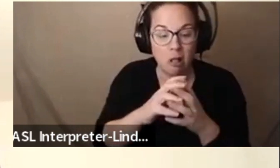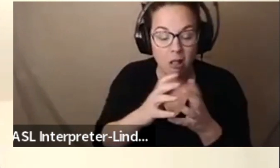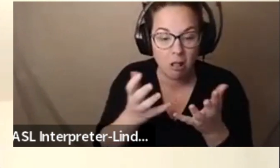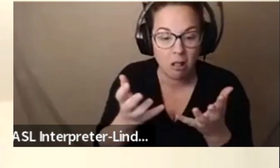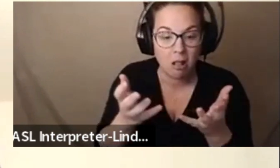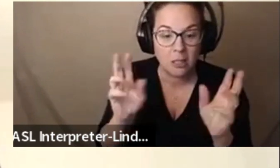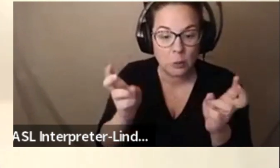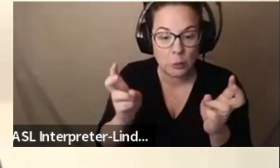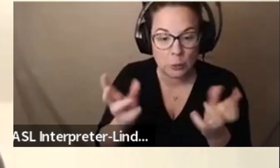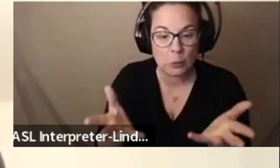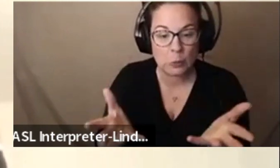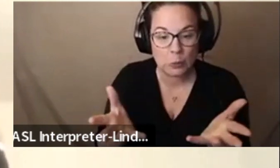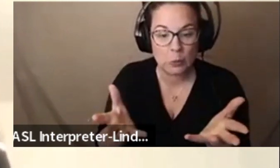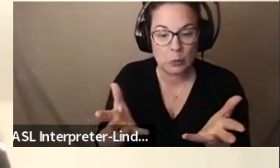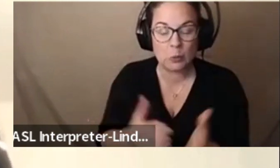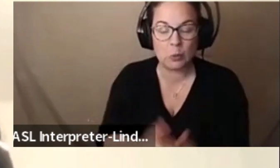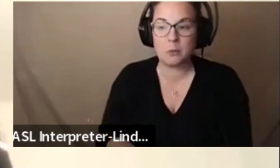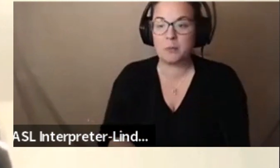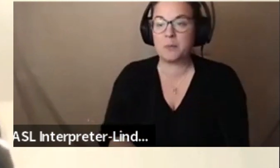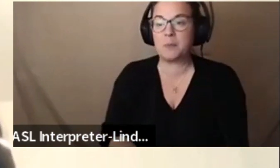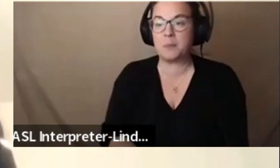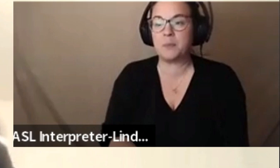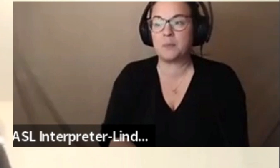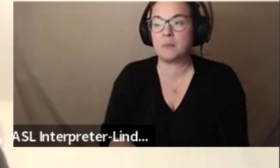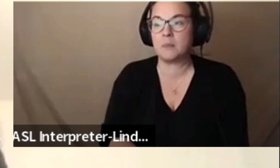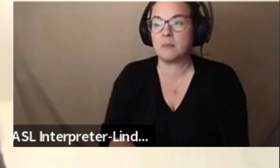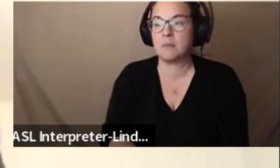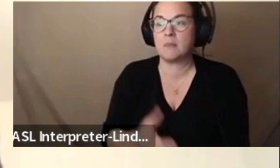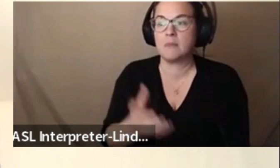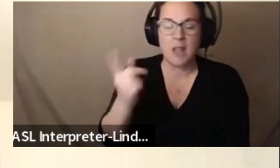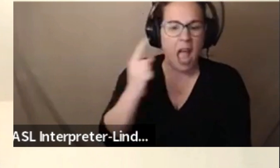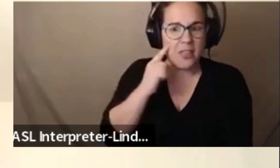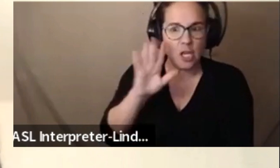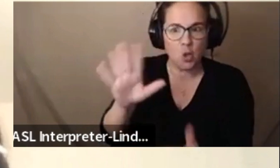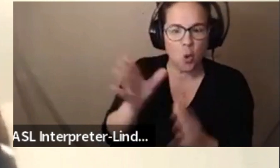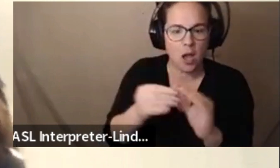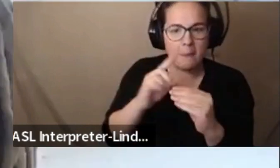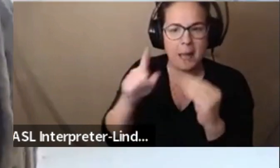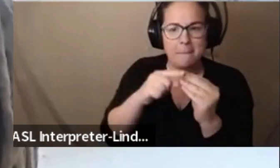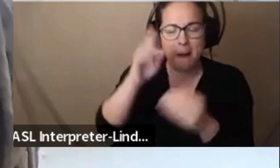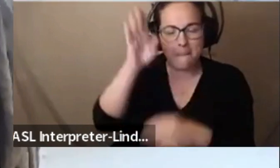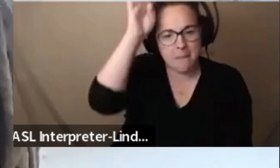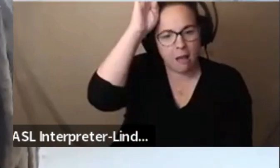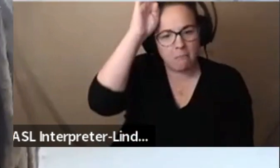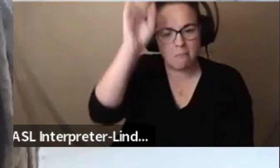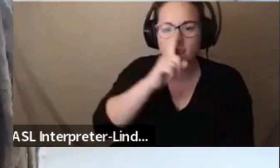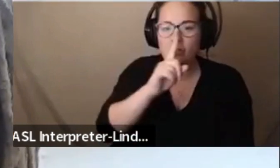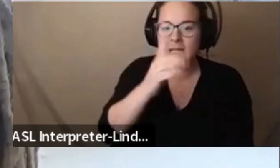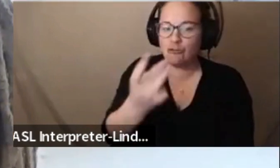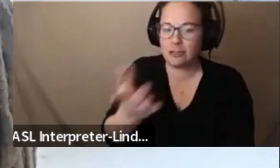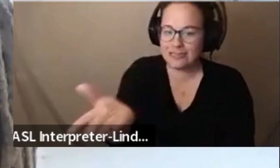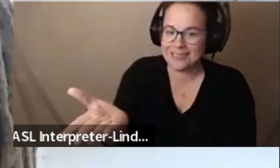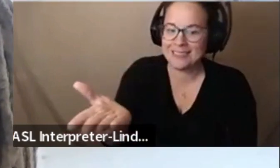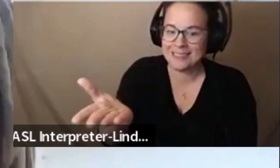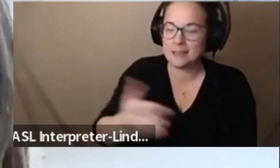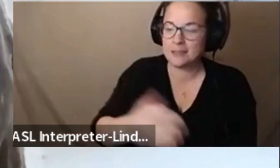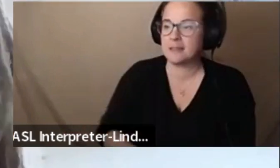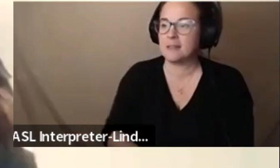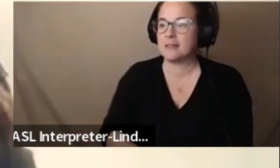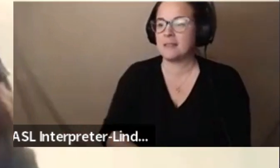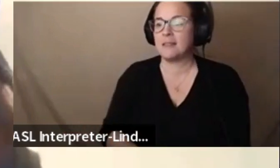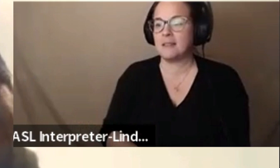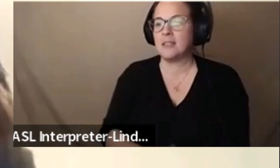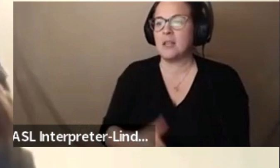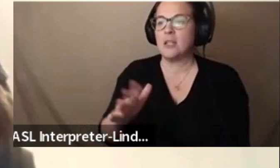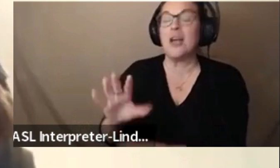intersectional in terms of that class, but I think that they all definitely interact. I think that what you said about Bottom was really interesting, actually.